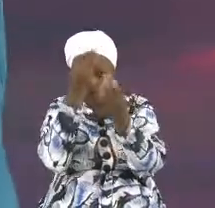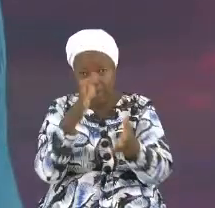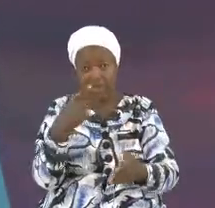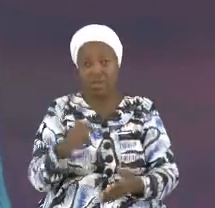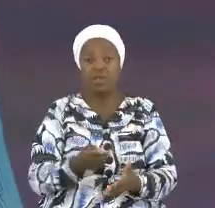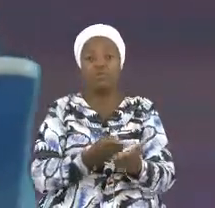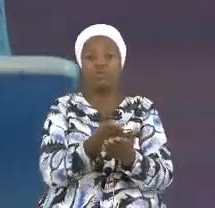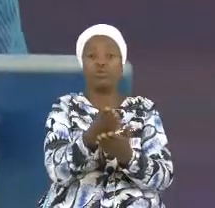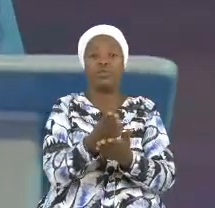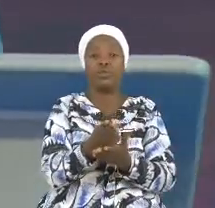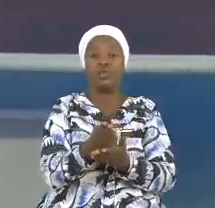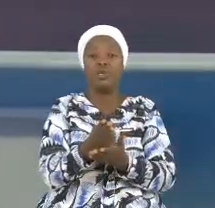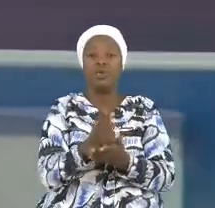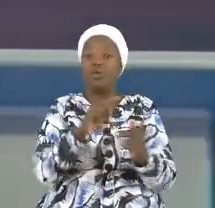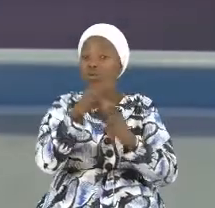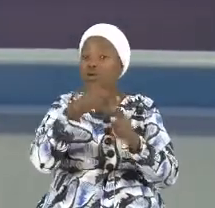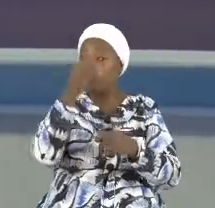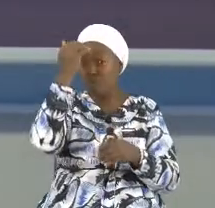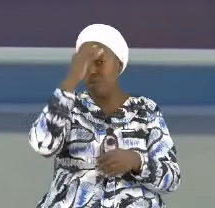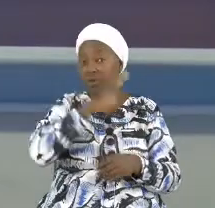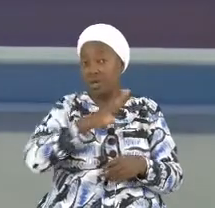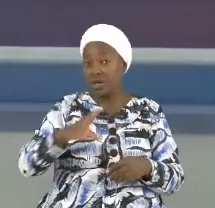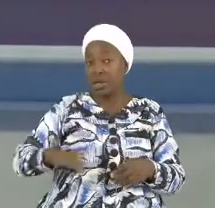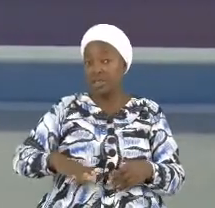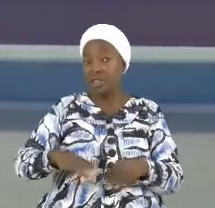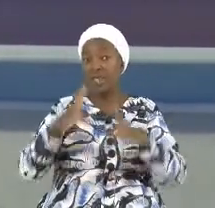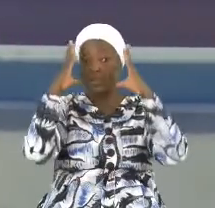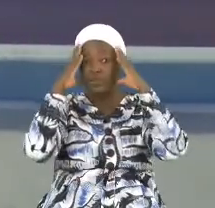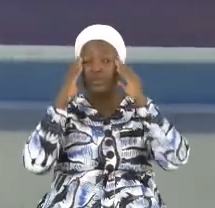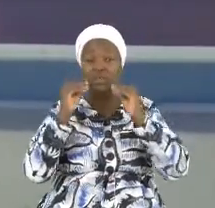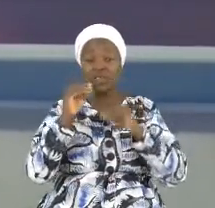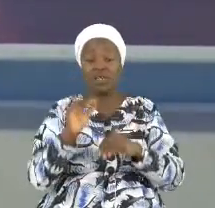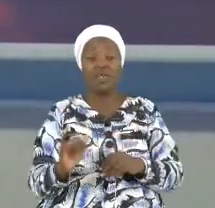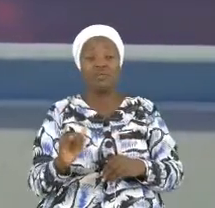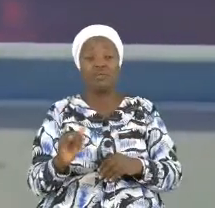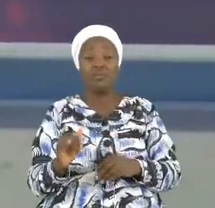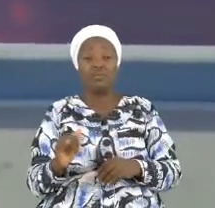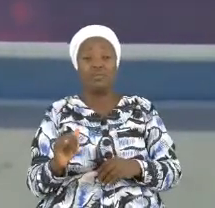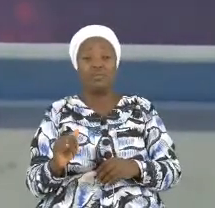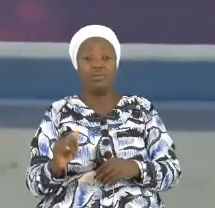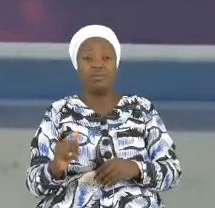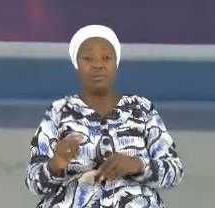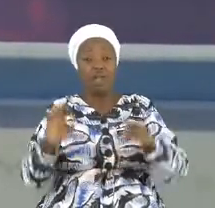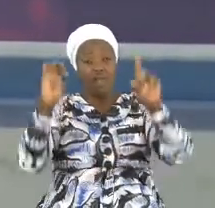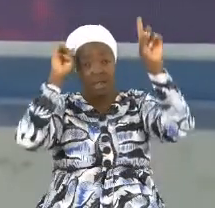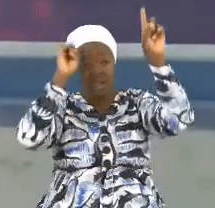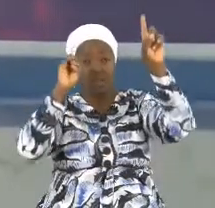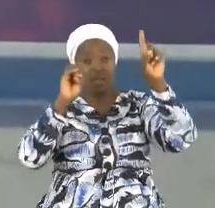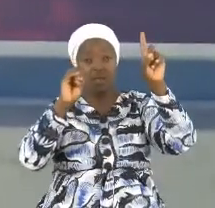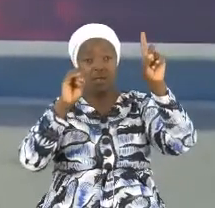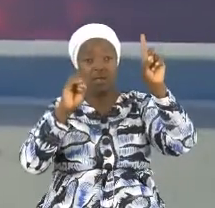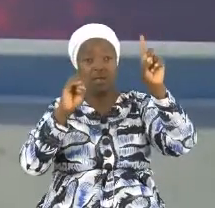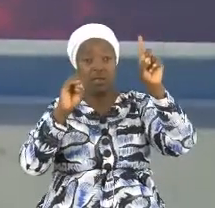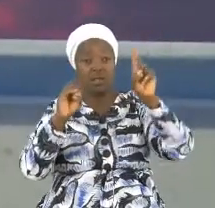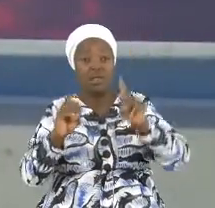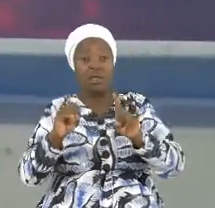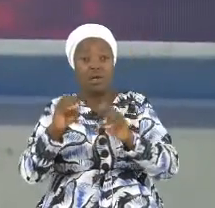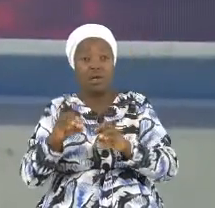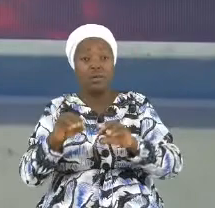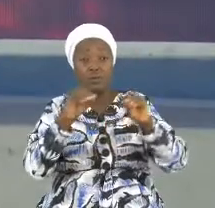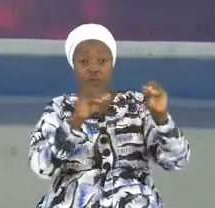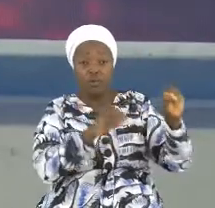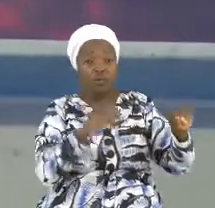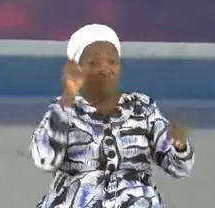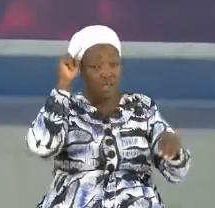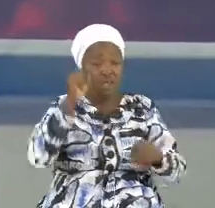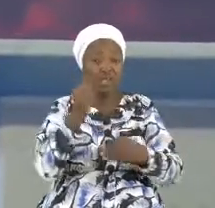know Christ experientially, he dips his hand in your soul and